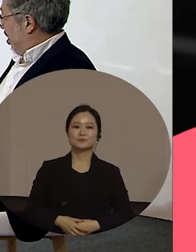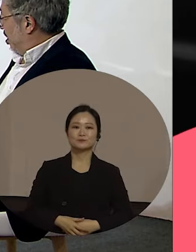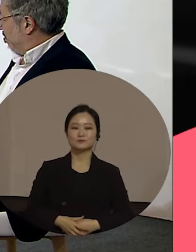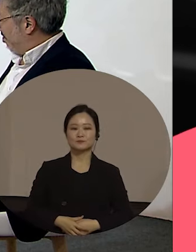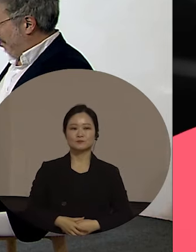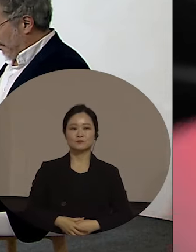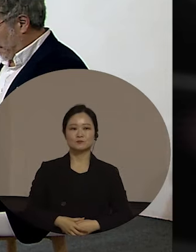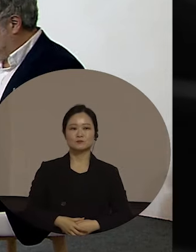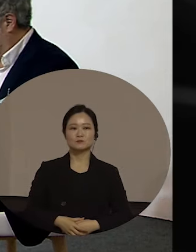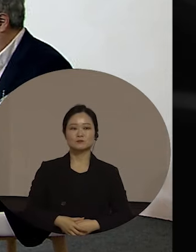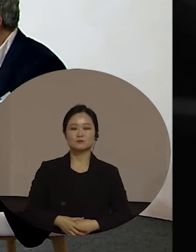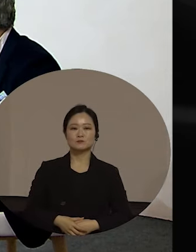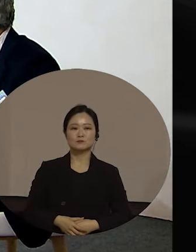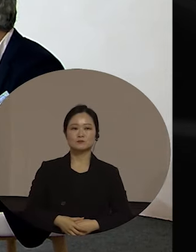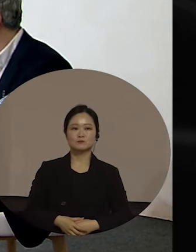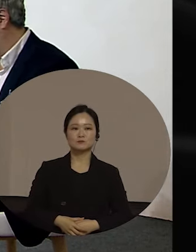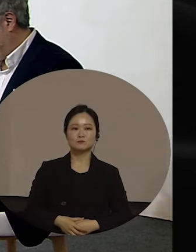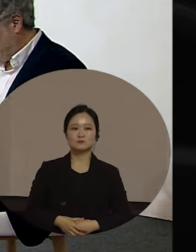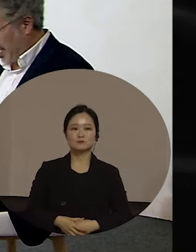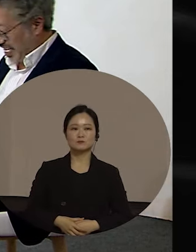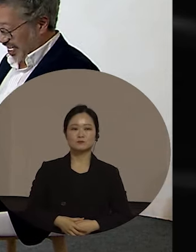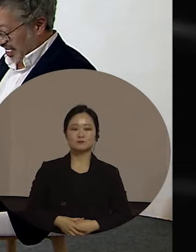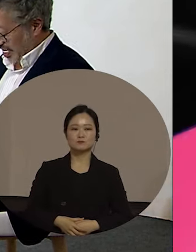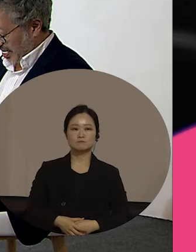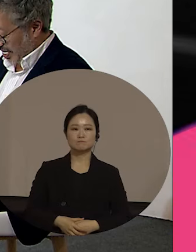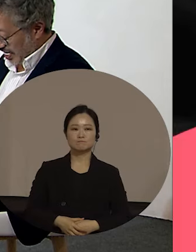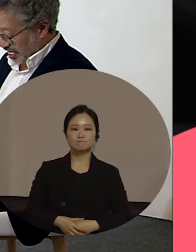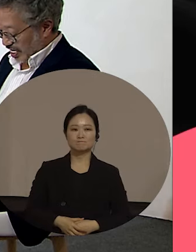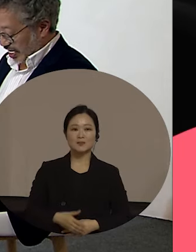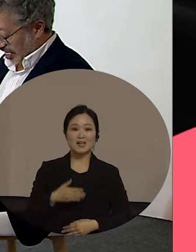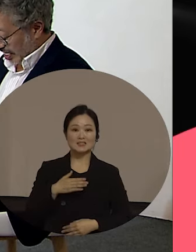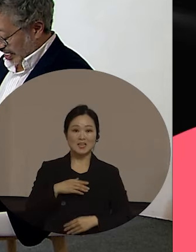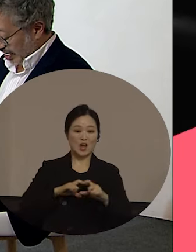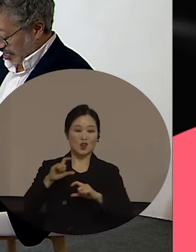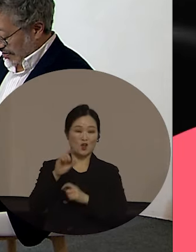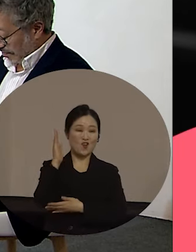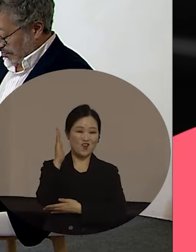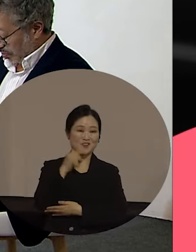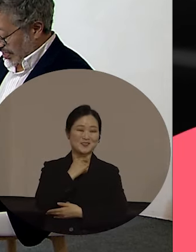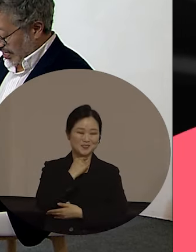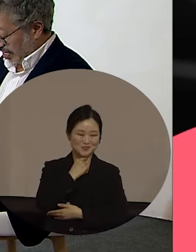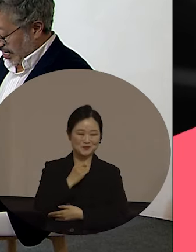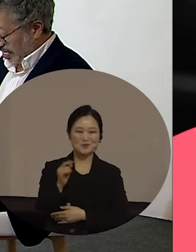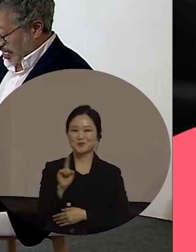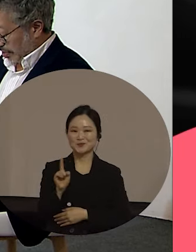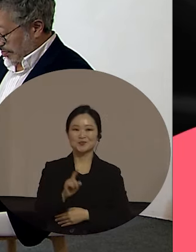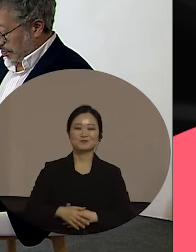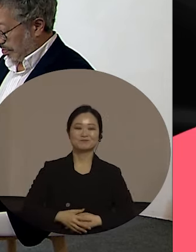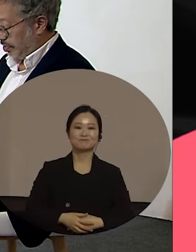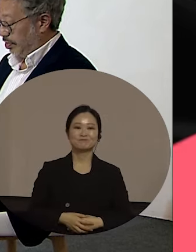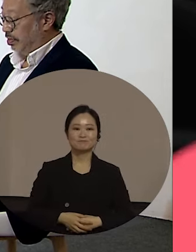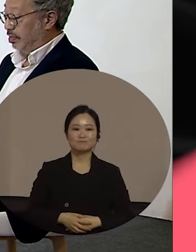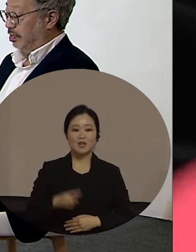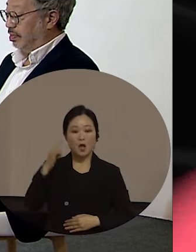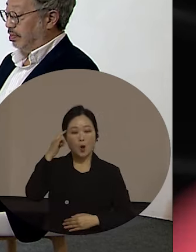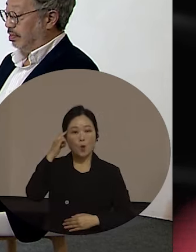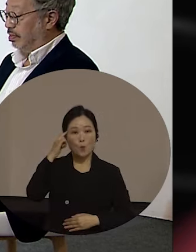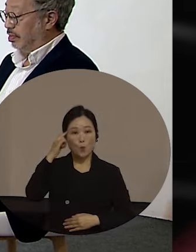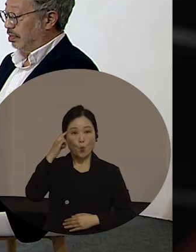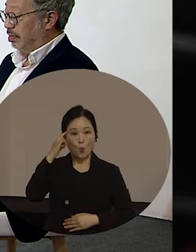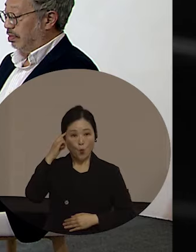Yes, I wanted to add a comment. Thank you. Just as my Mongolian colleague told or mentioned